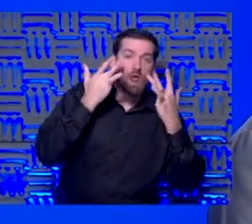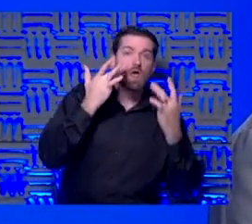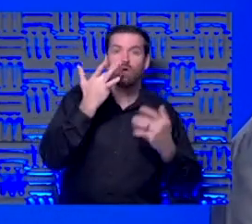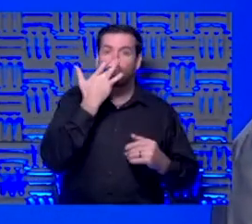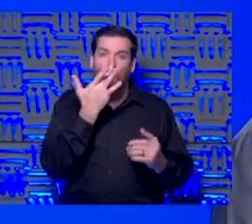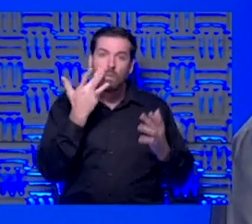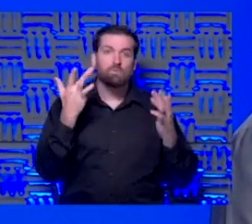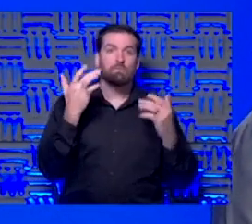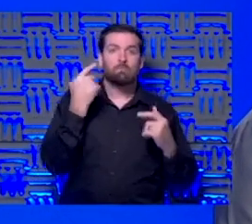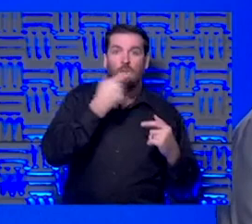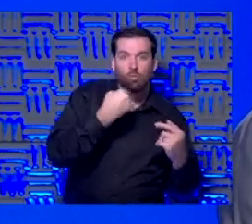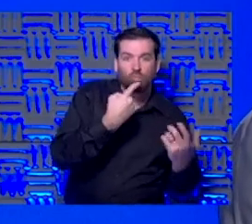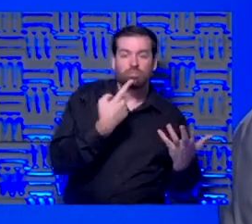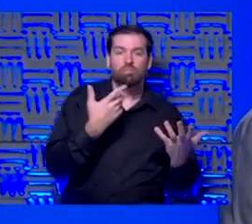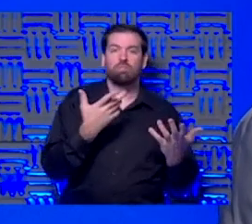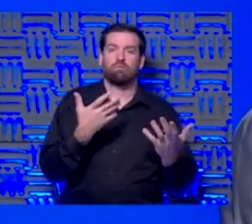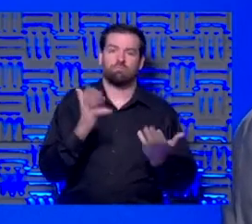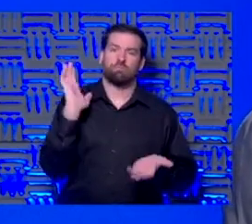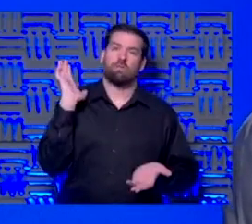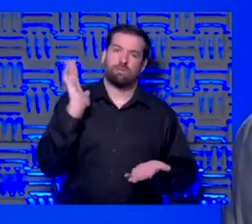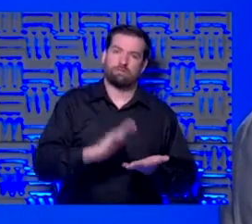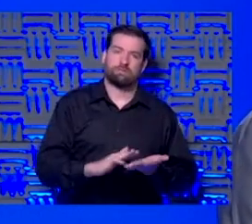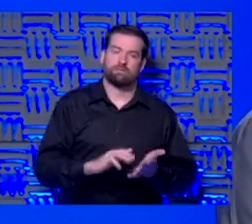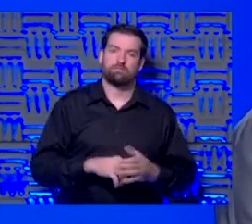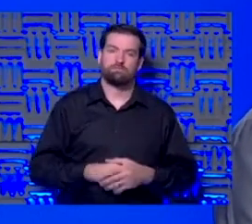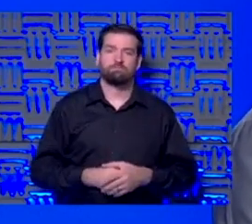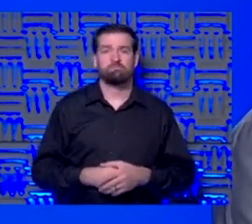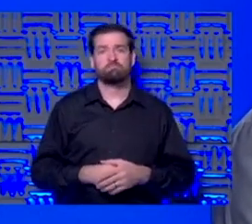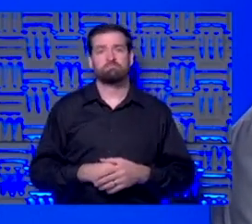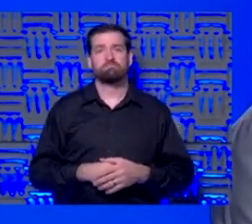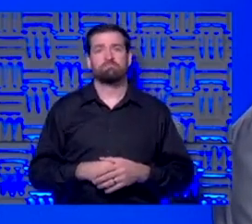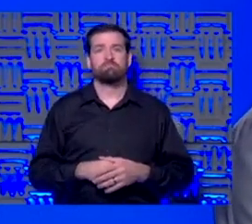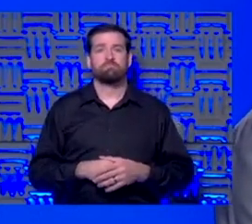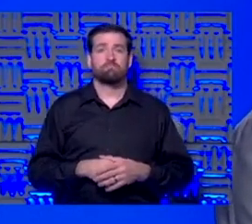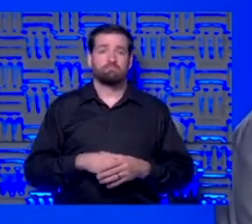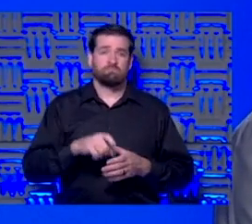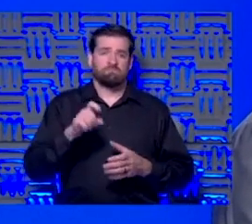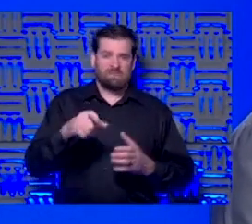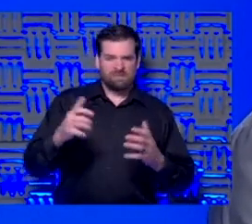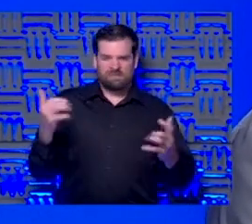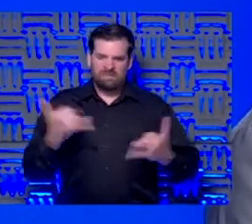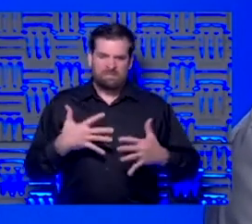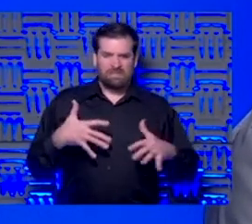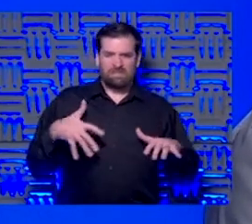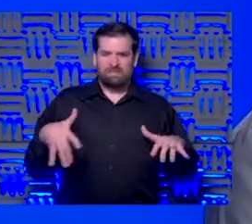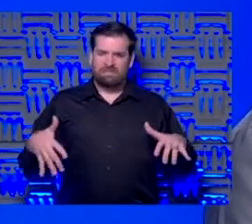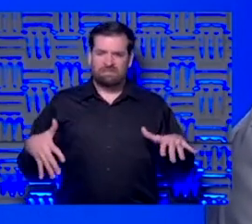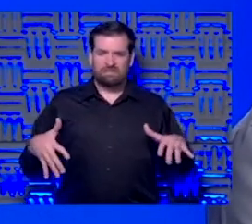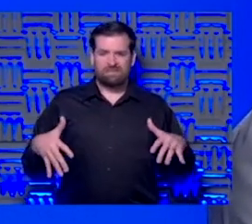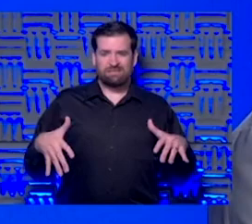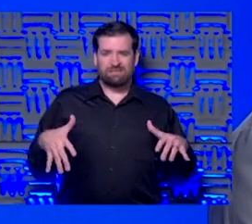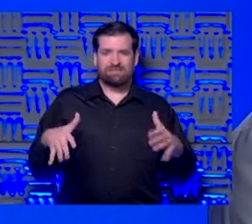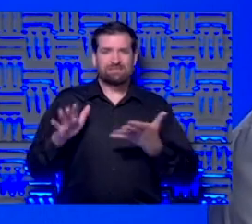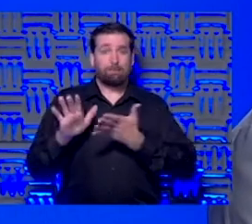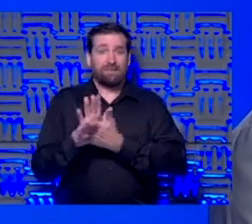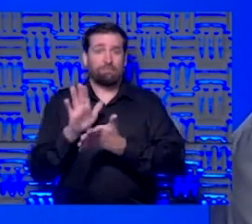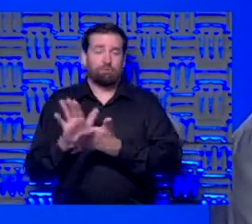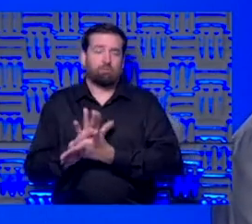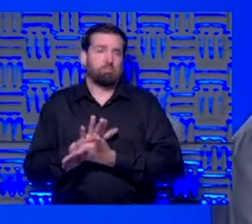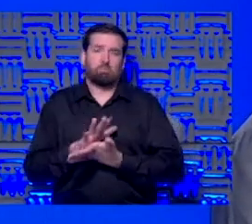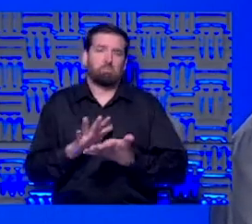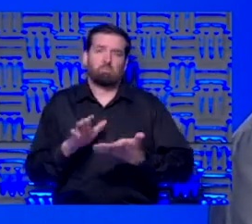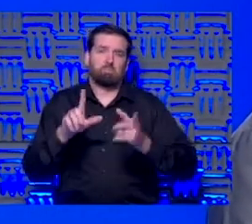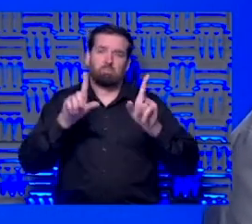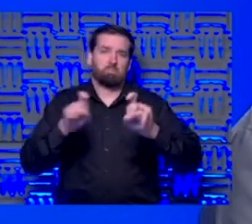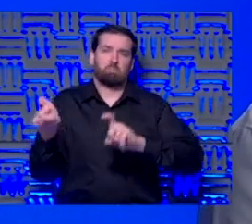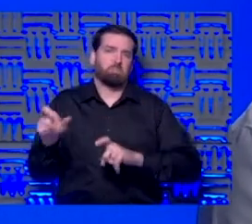or your mouth. But that's going to be much less. I don't think there needs to be a fear and anxiety about paper tests